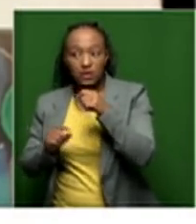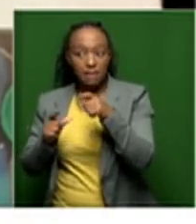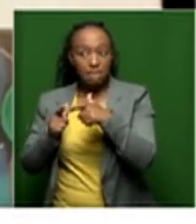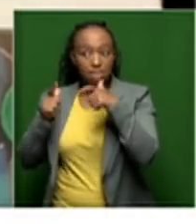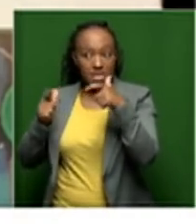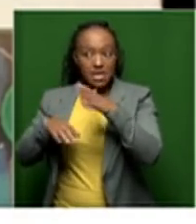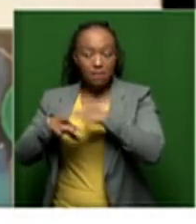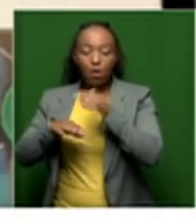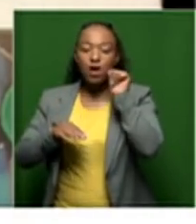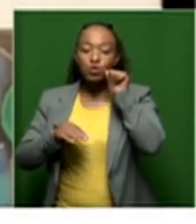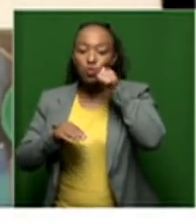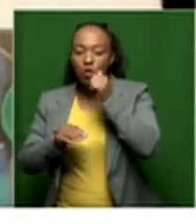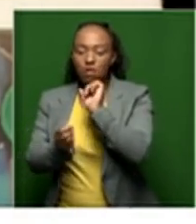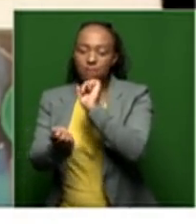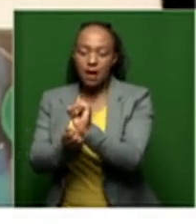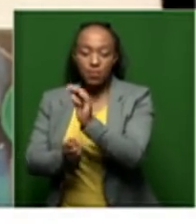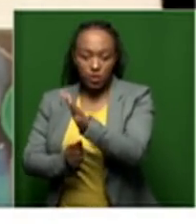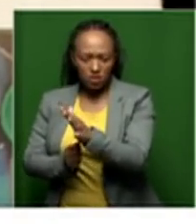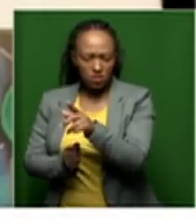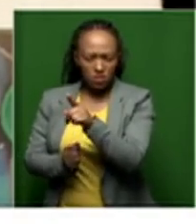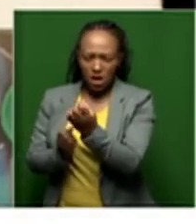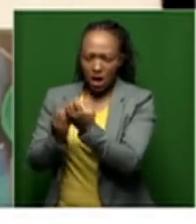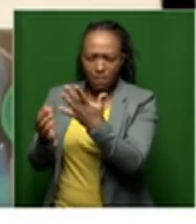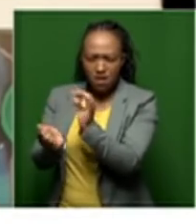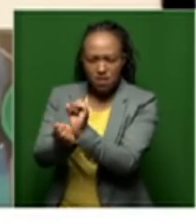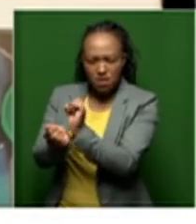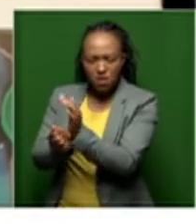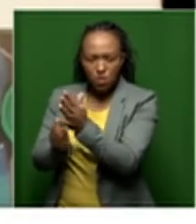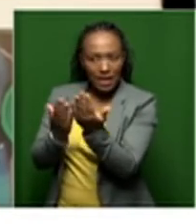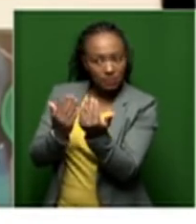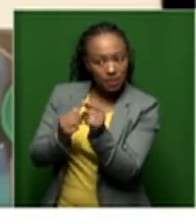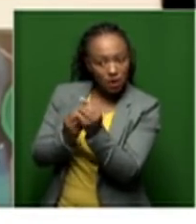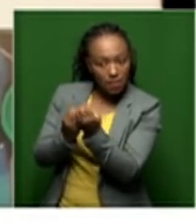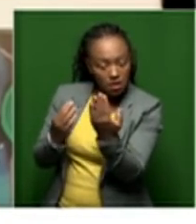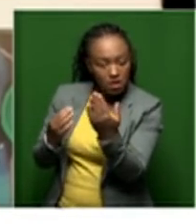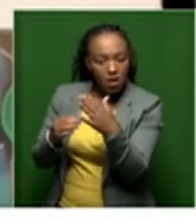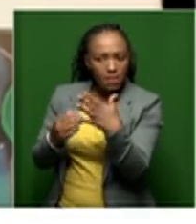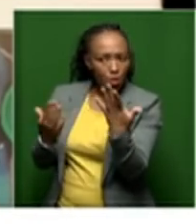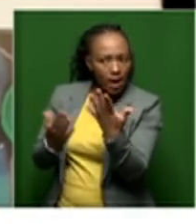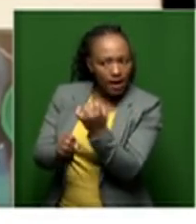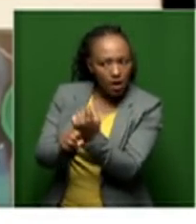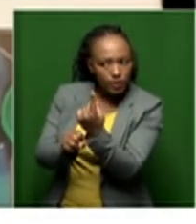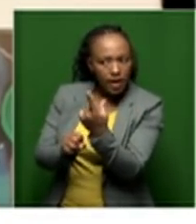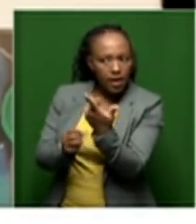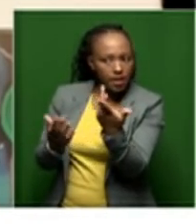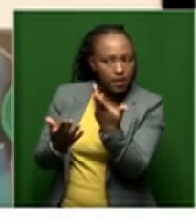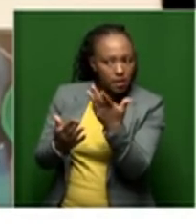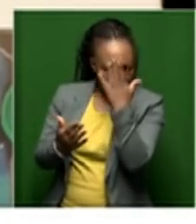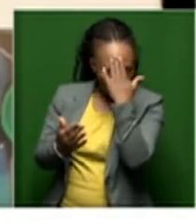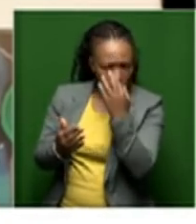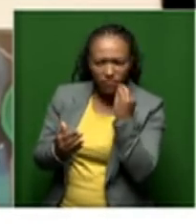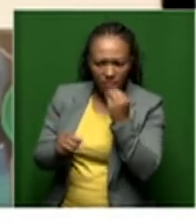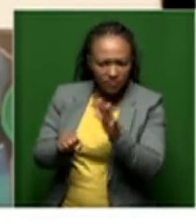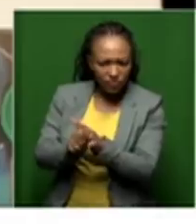is coming tomorrow. How many arrests are expected? Will they be based in Gauteng? Are you privy to this information?